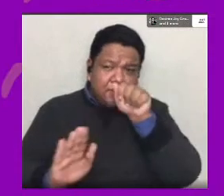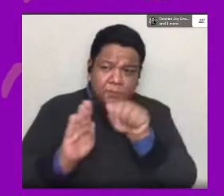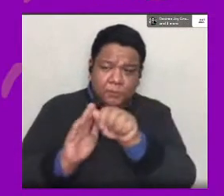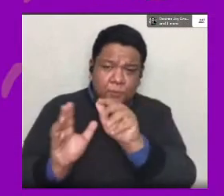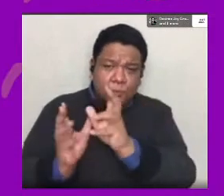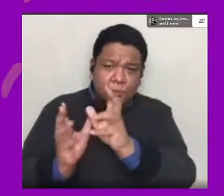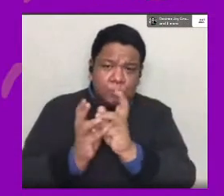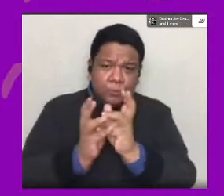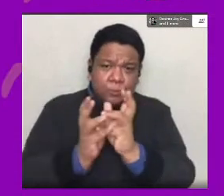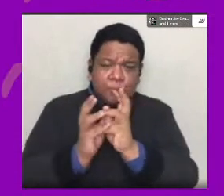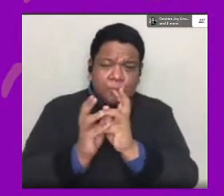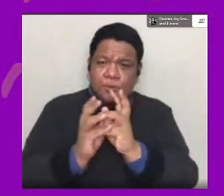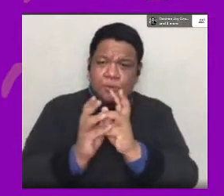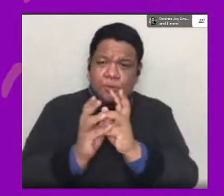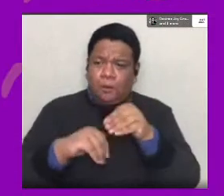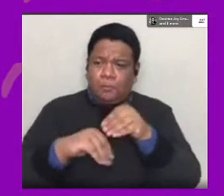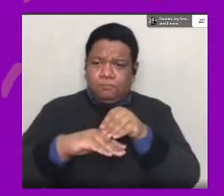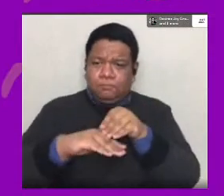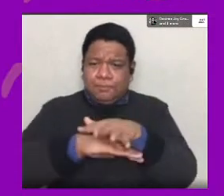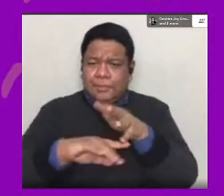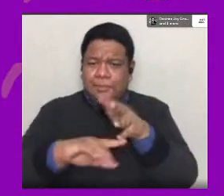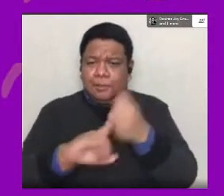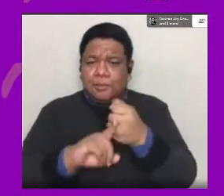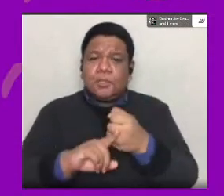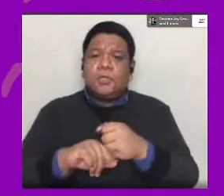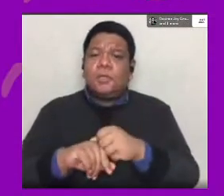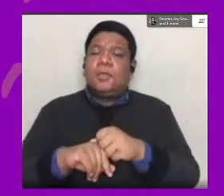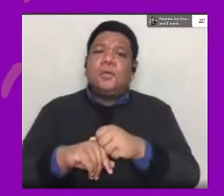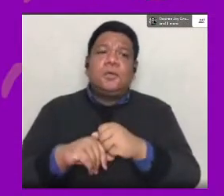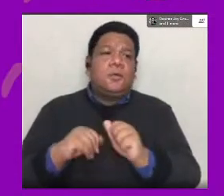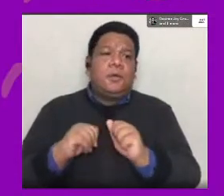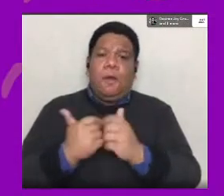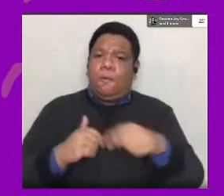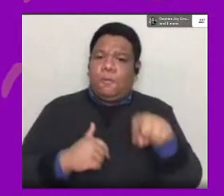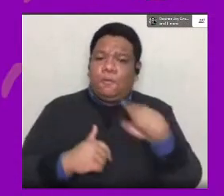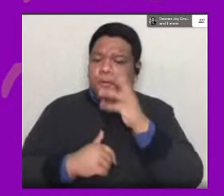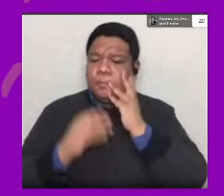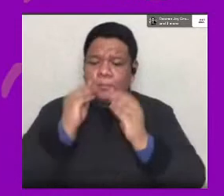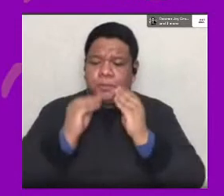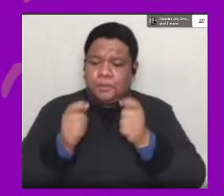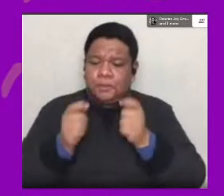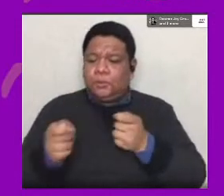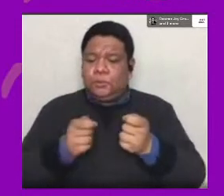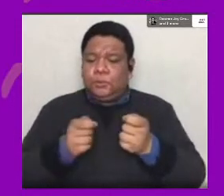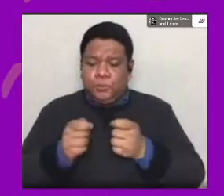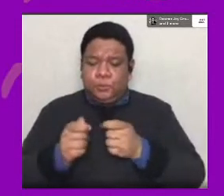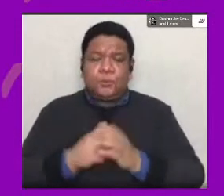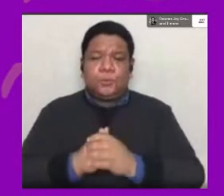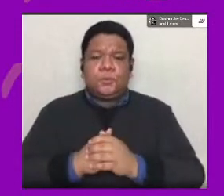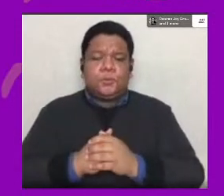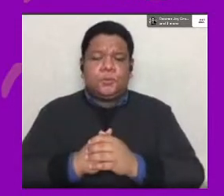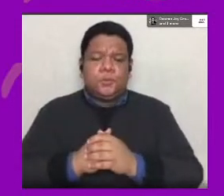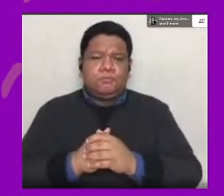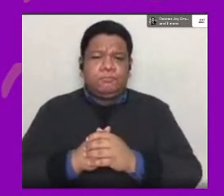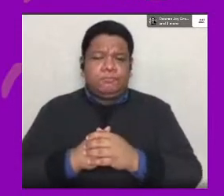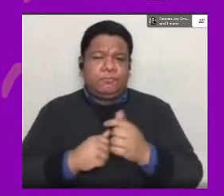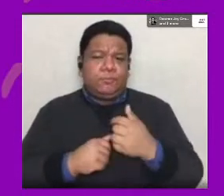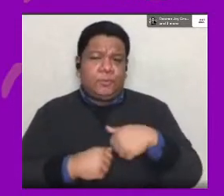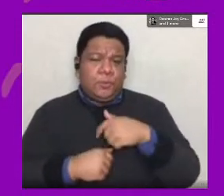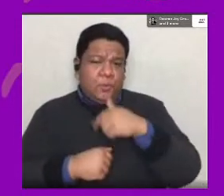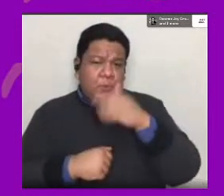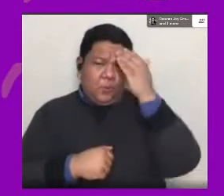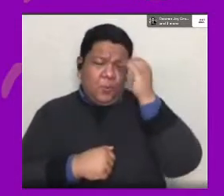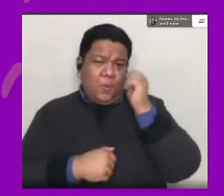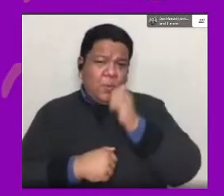are impacted and the harm they experience. Even within the category of women,